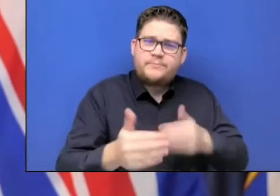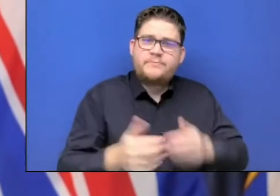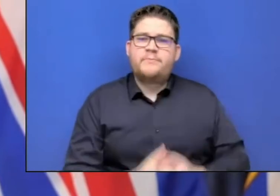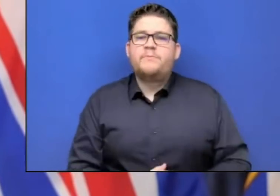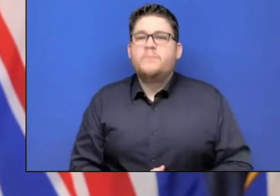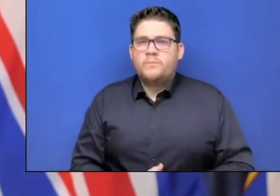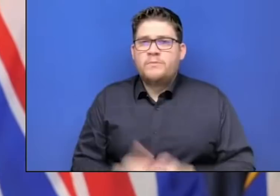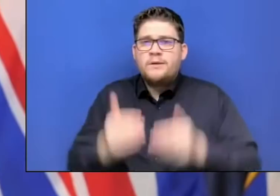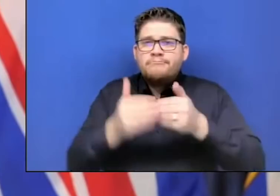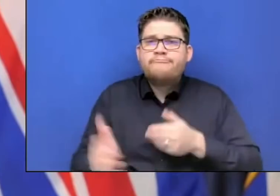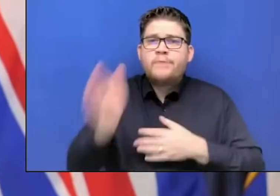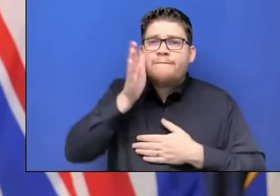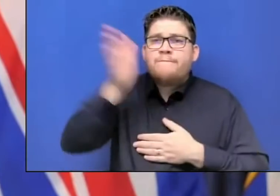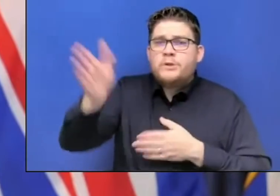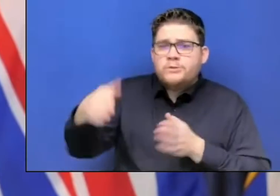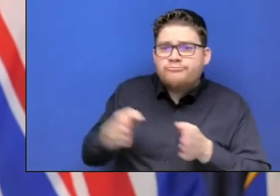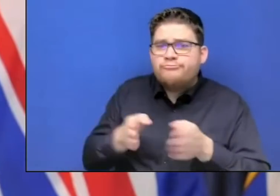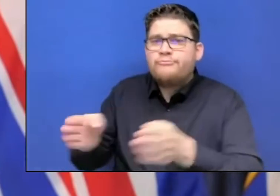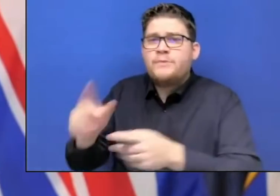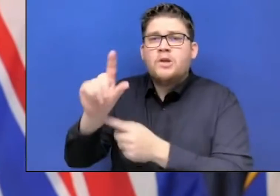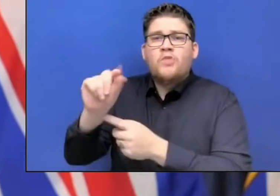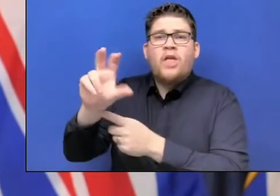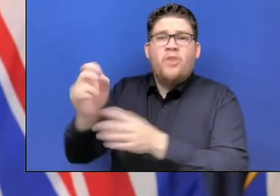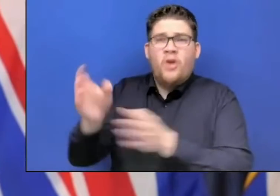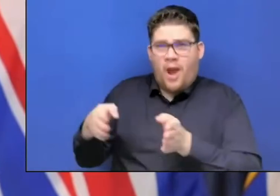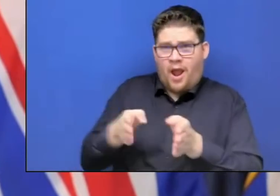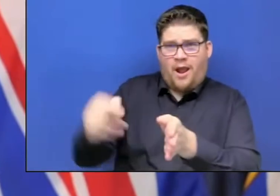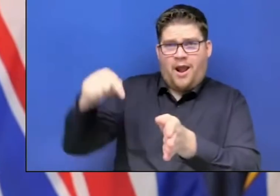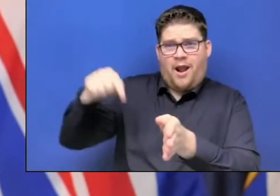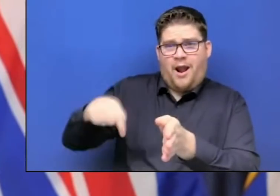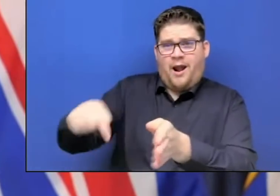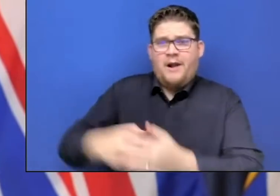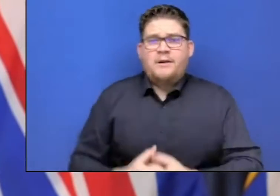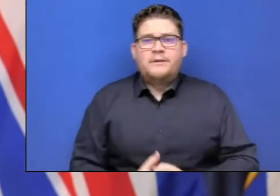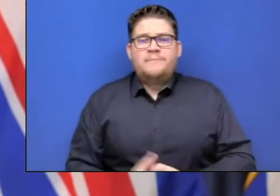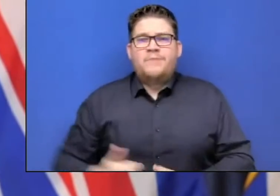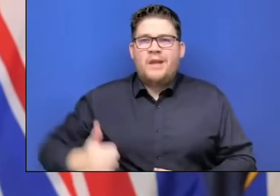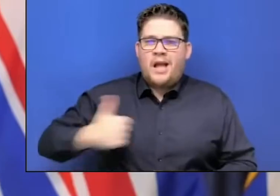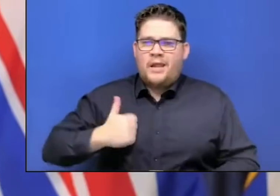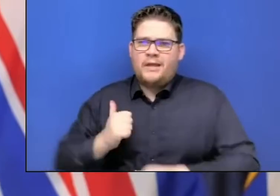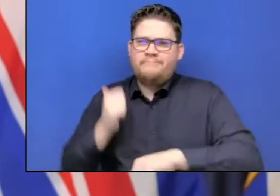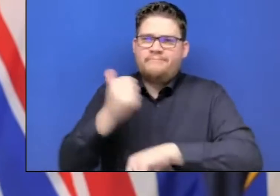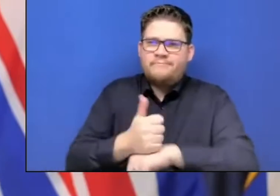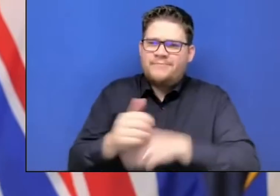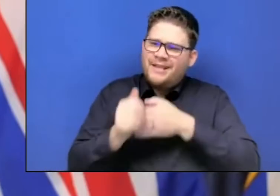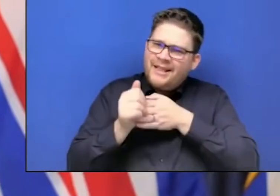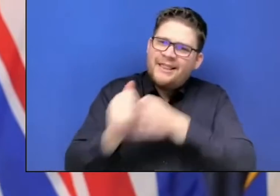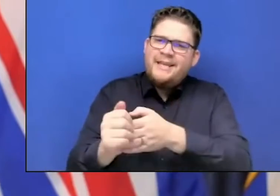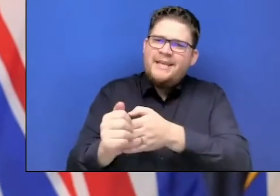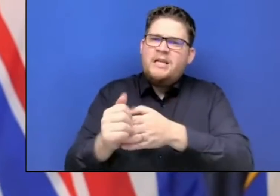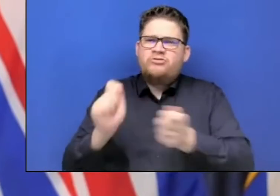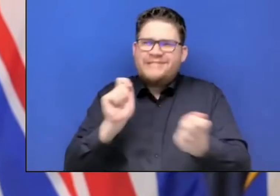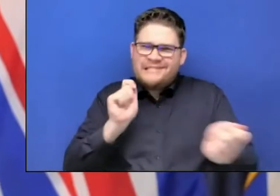is showing on the international stage to bring the other 7 billion souls on this planet to the position where we can understand that